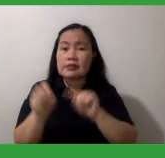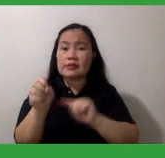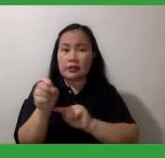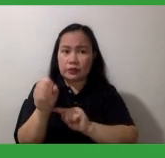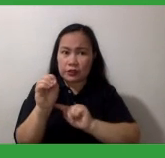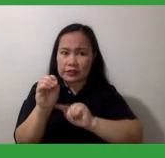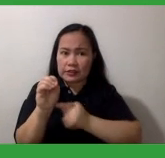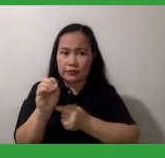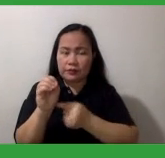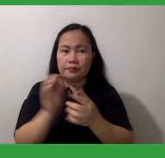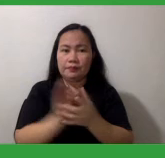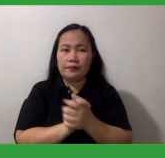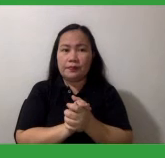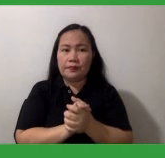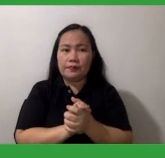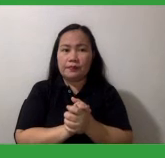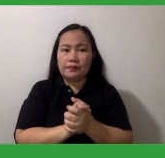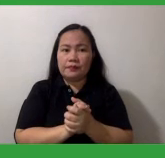scale.